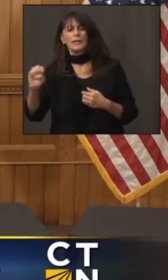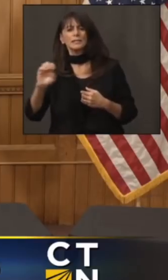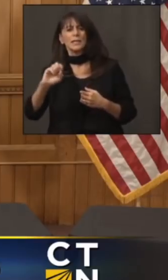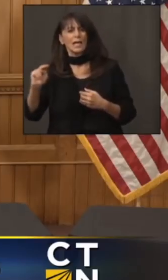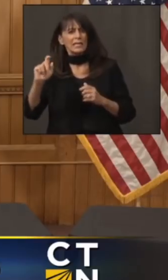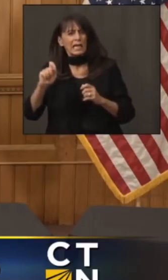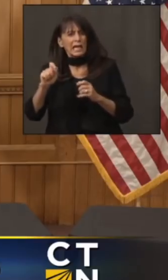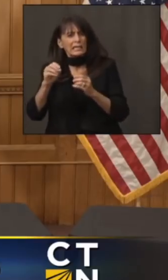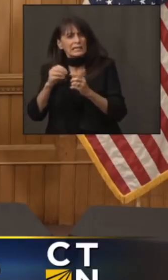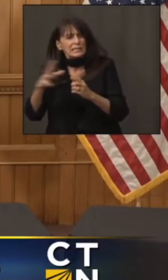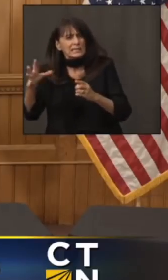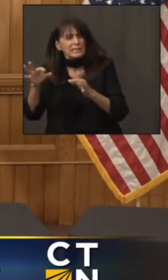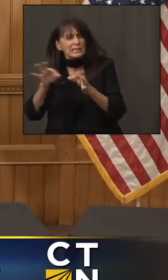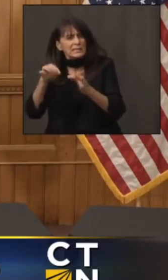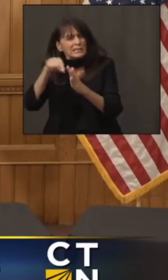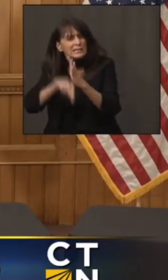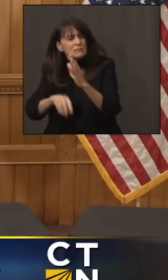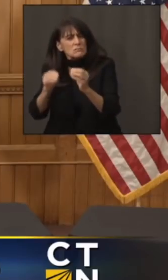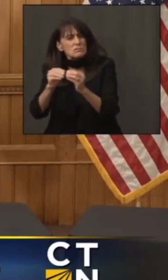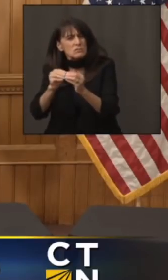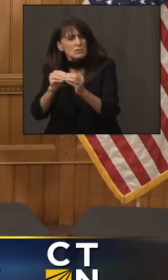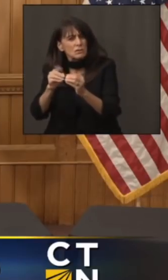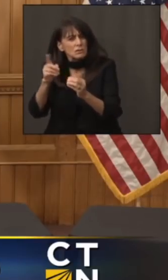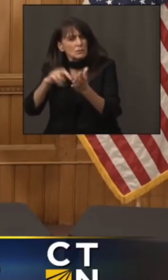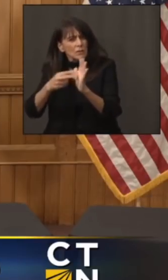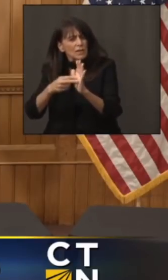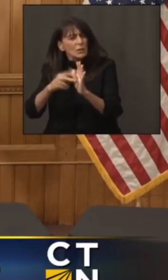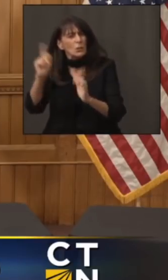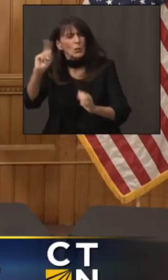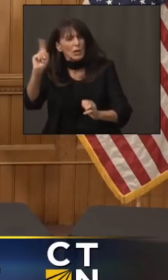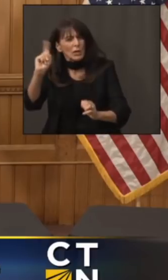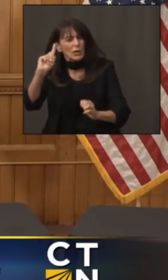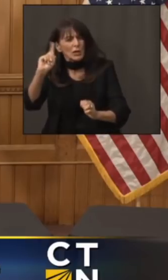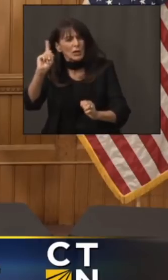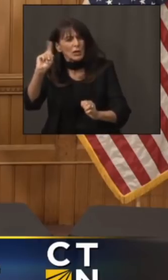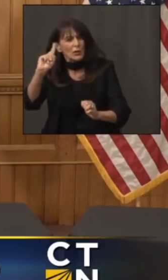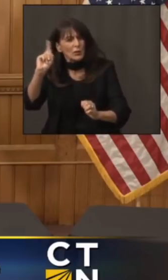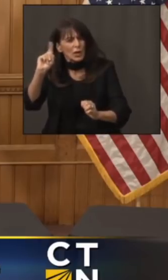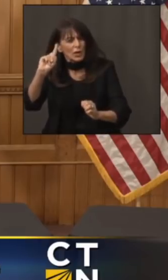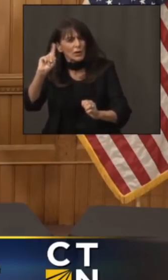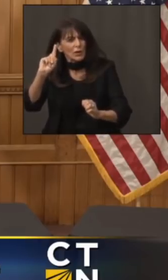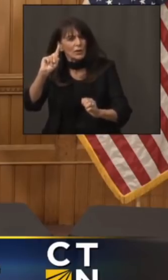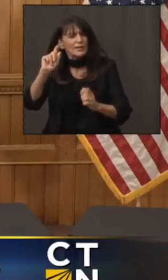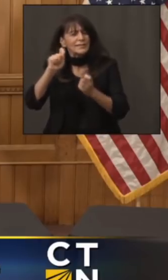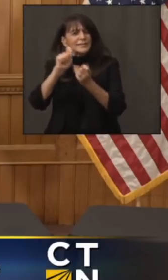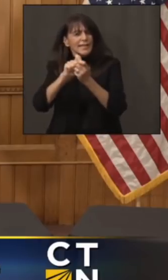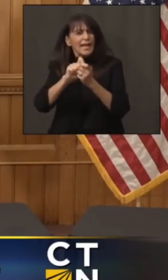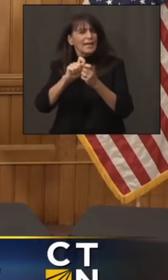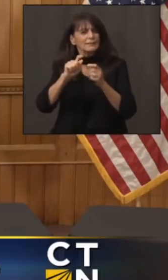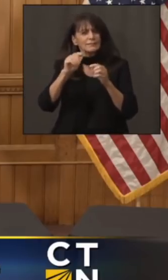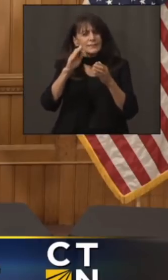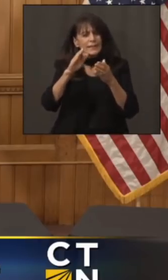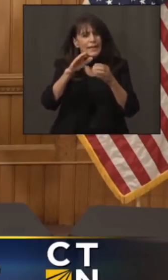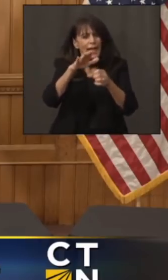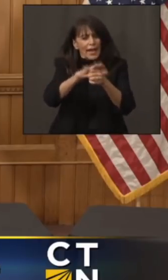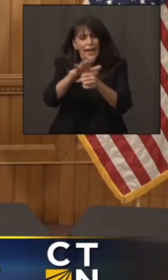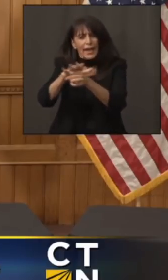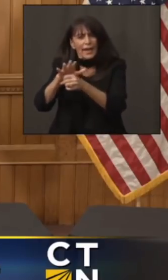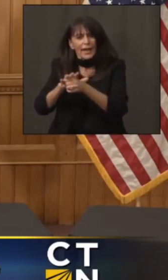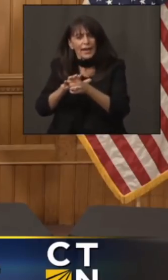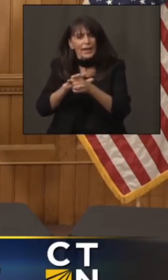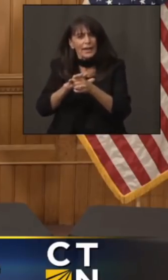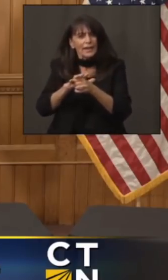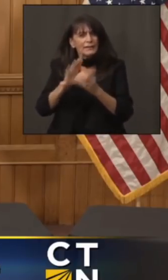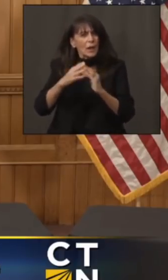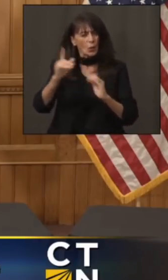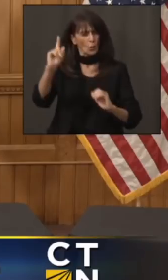more specific? What are you talking about? Are you talking about New London County? Are you talking about certain zip codes? Want to